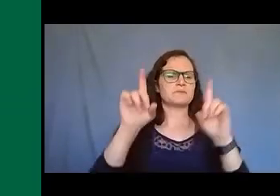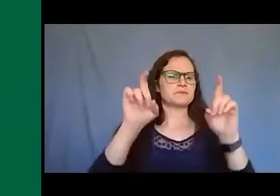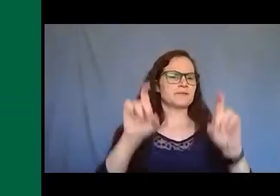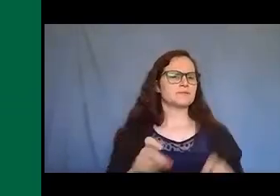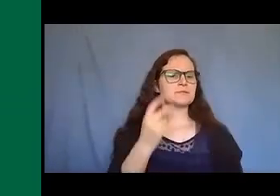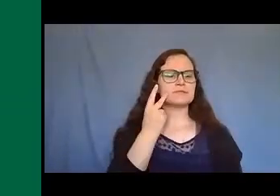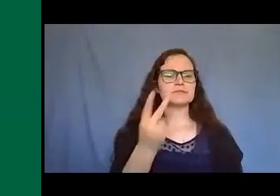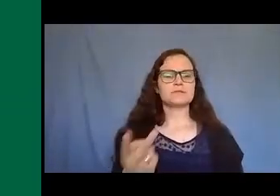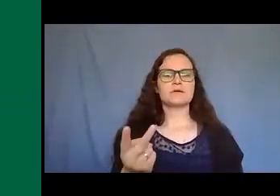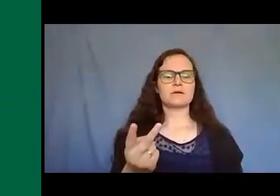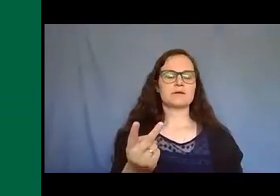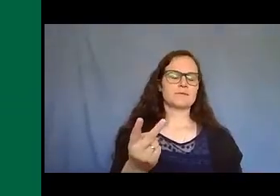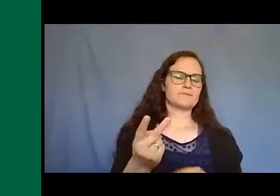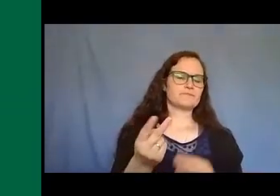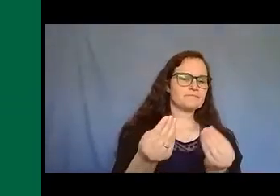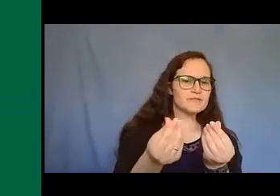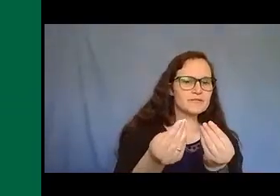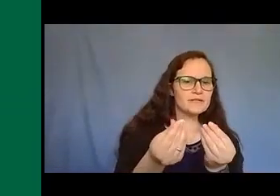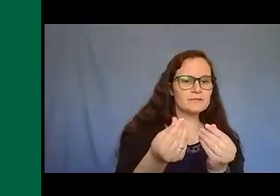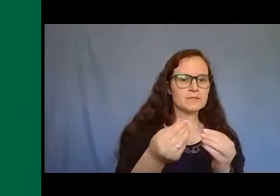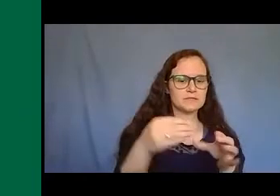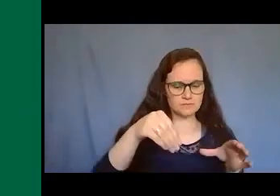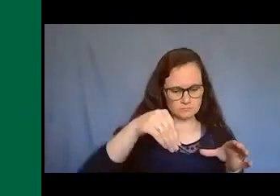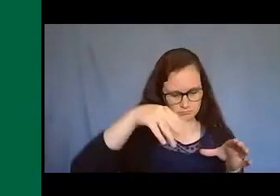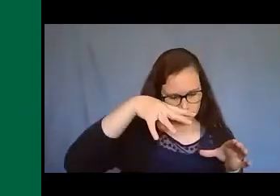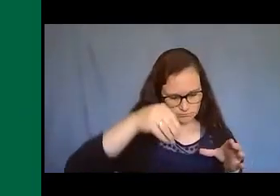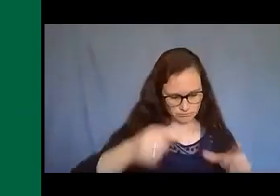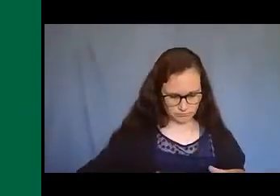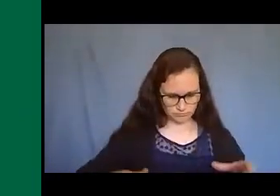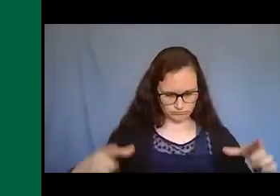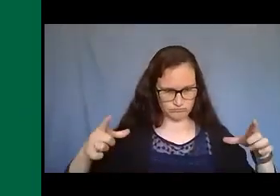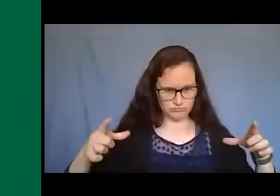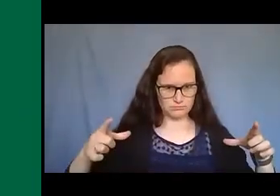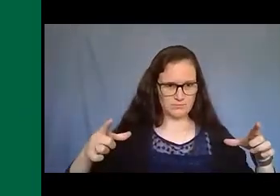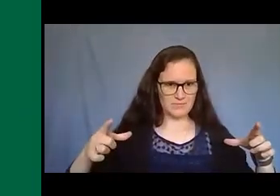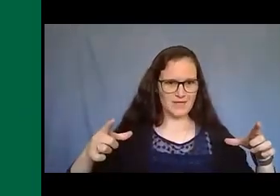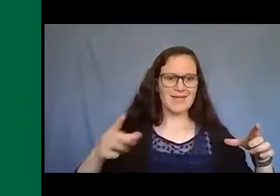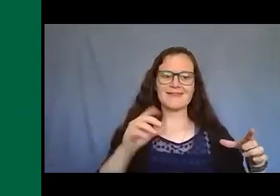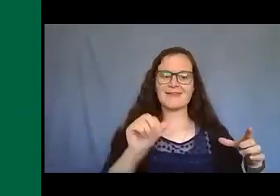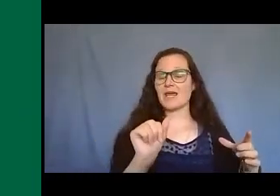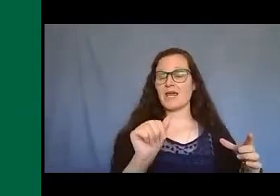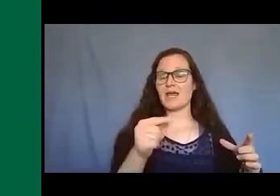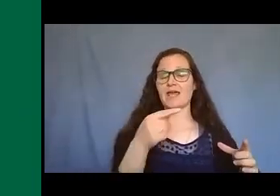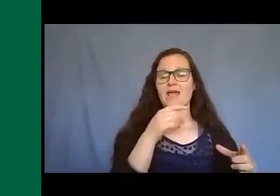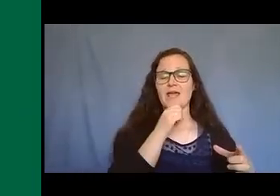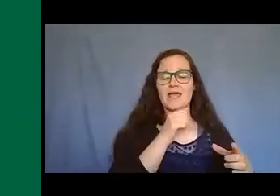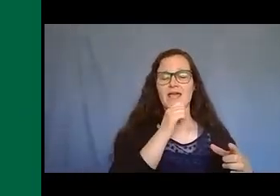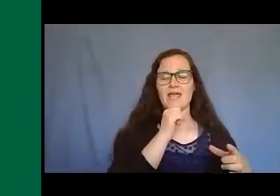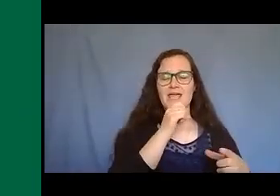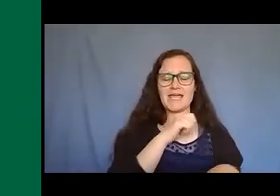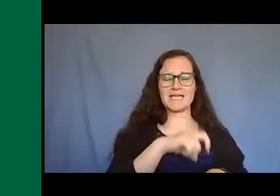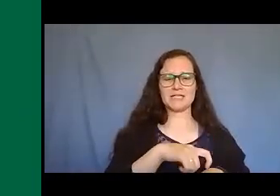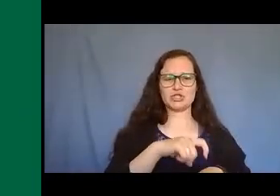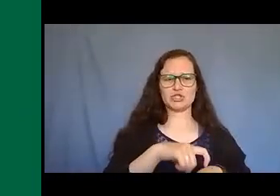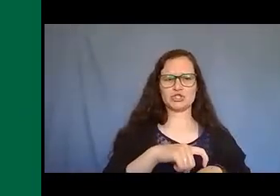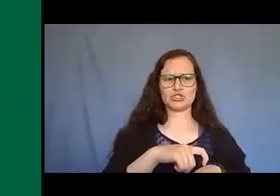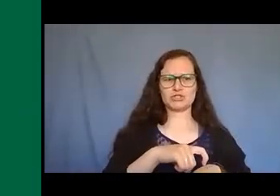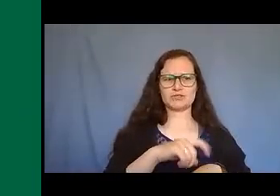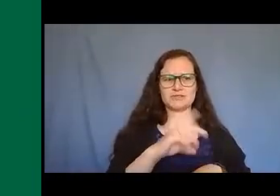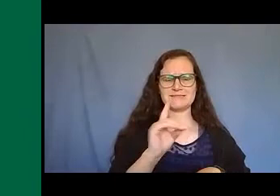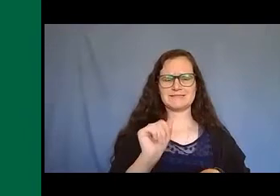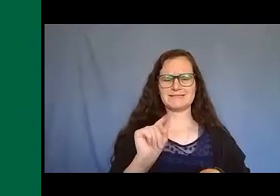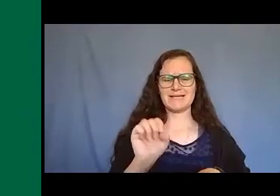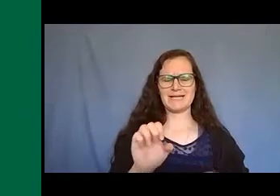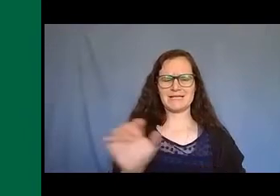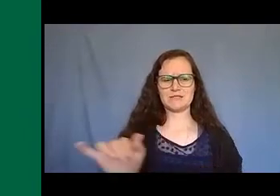a scanning electron microscope. And we did some age dating by analyzing cesium-137 concentrations on